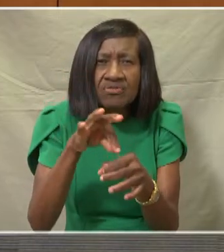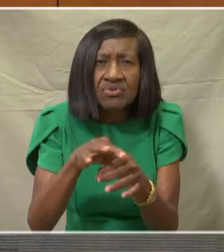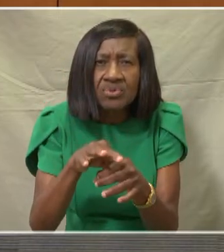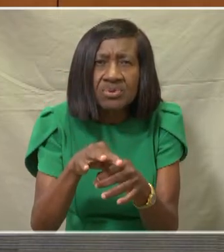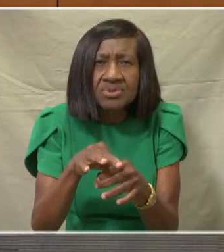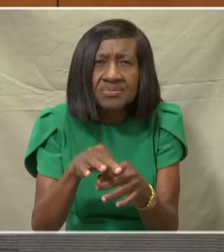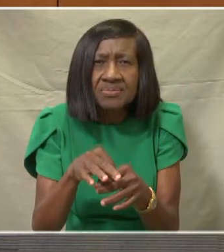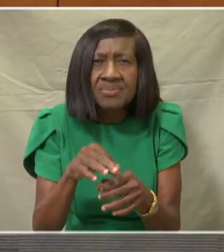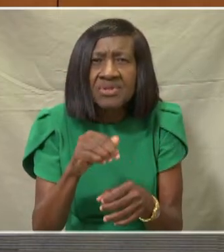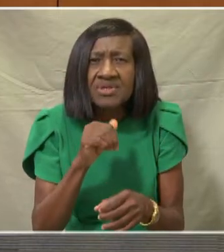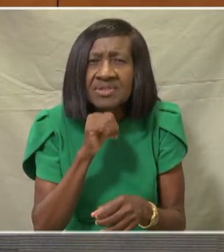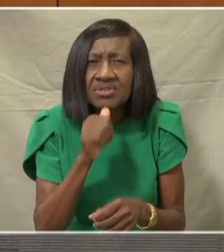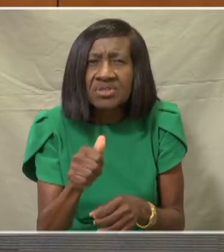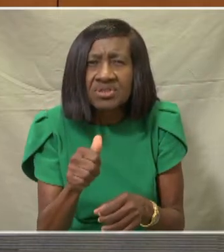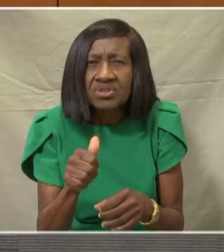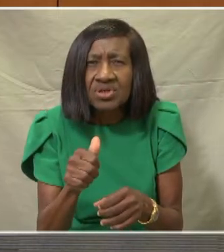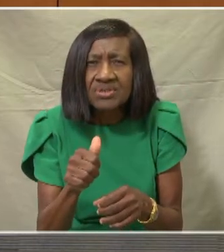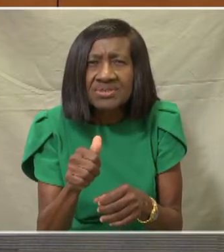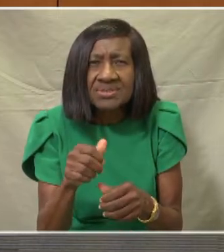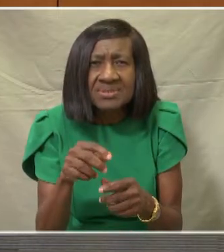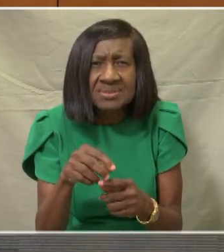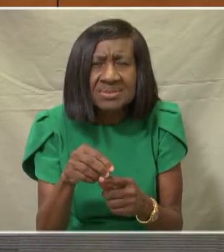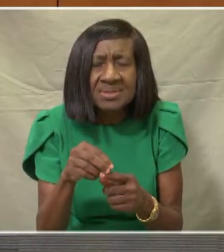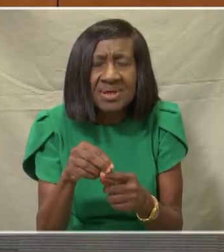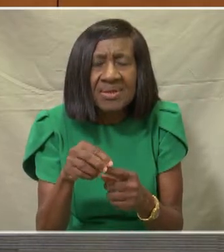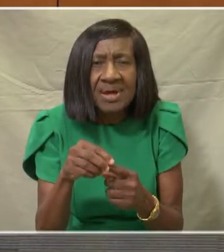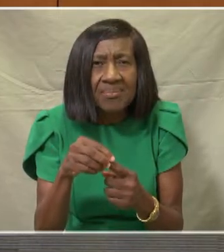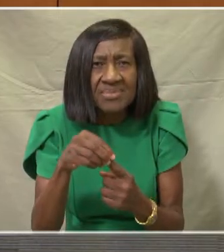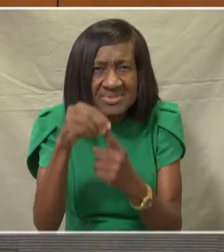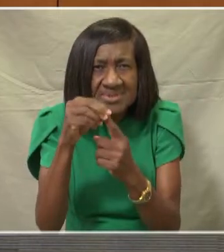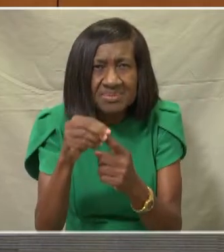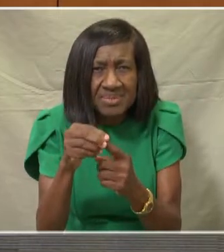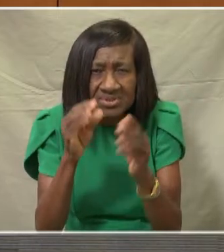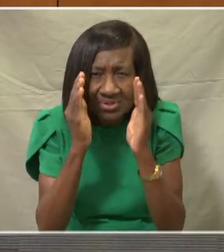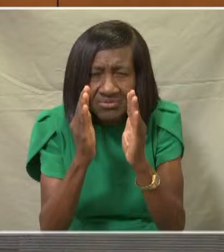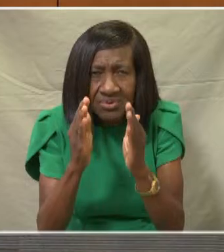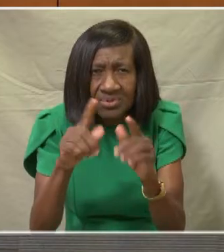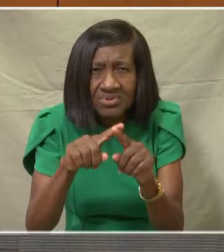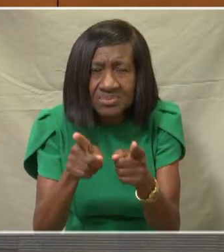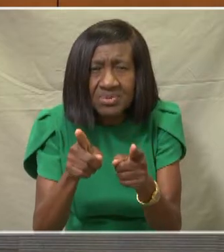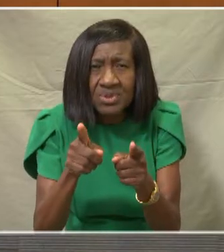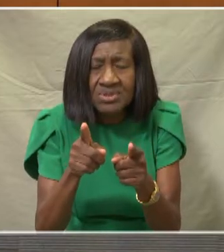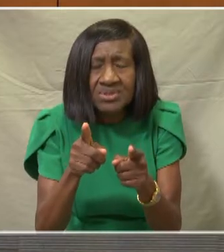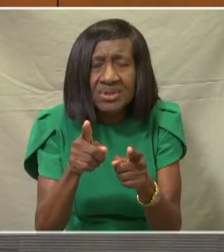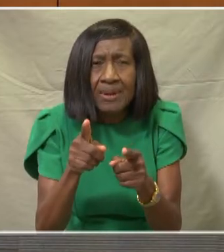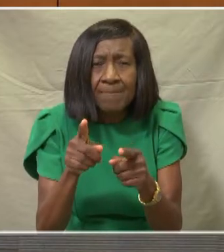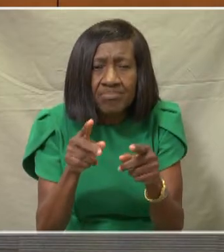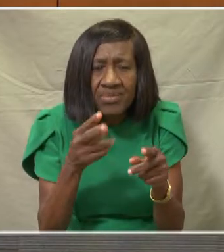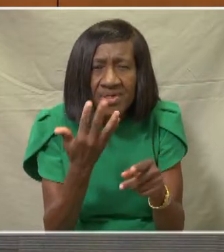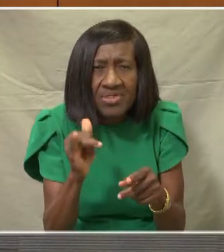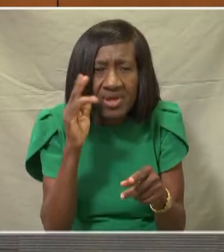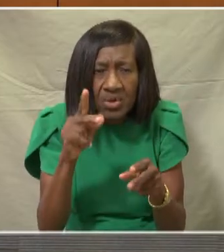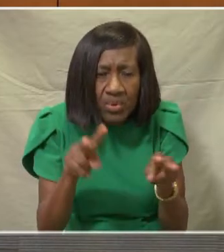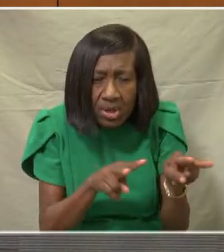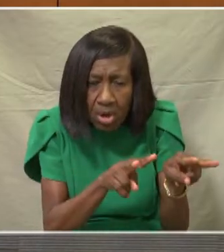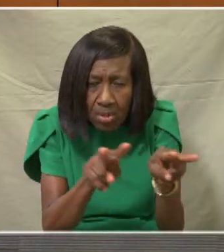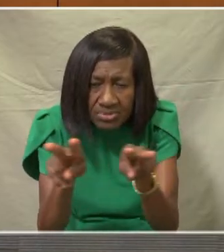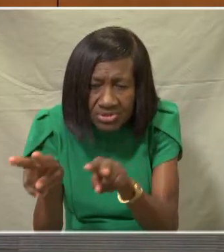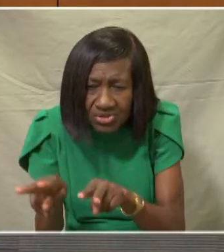our main focus, but we will, because it is on the same day on election day, we will be observing the process as well.